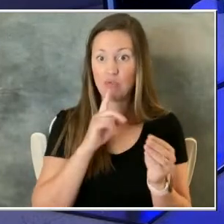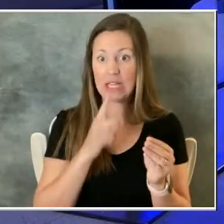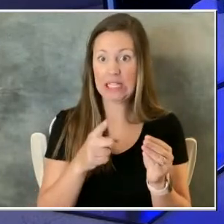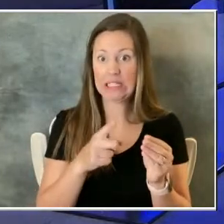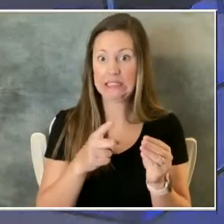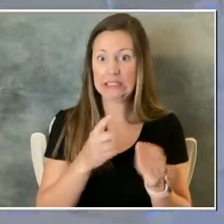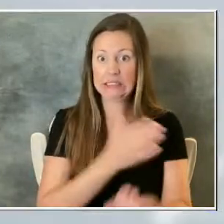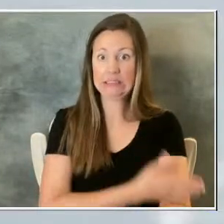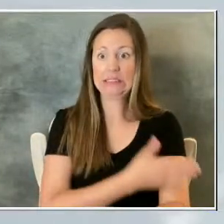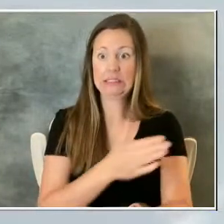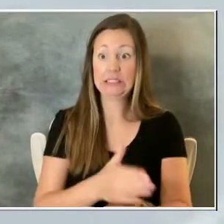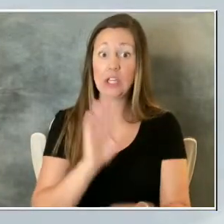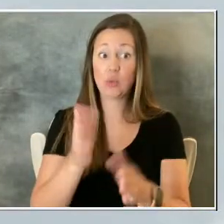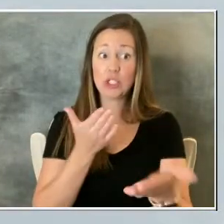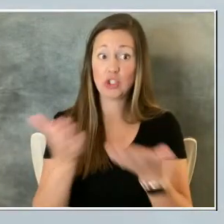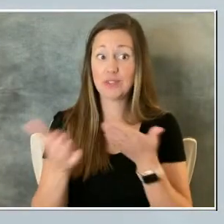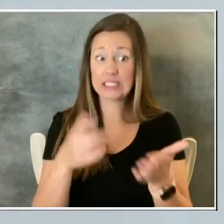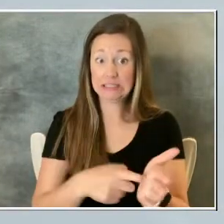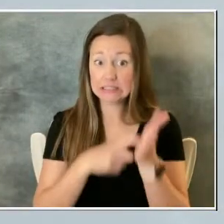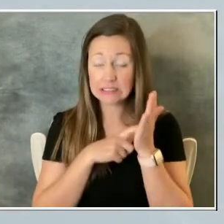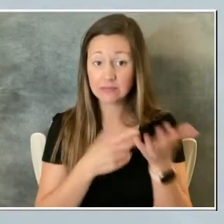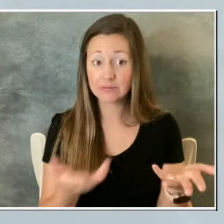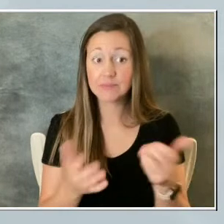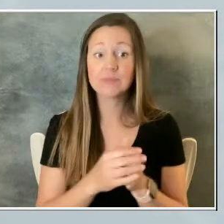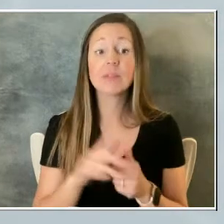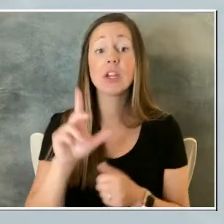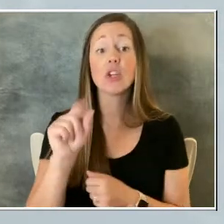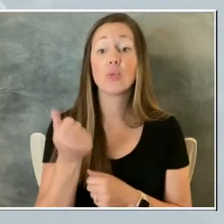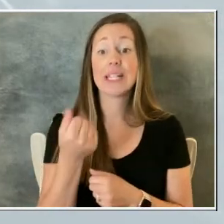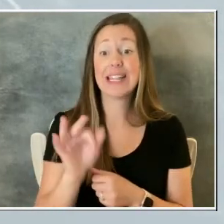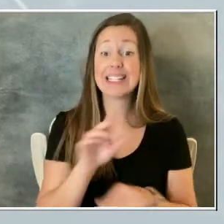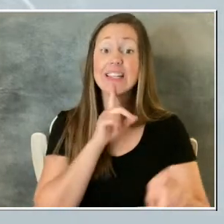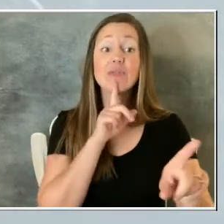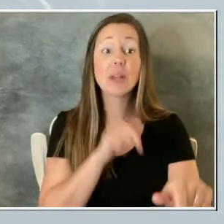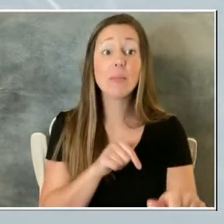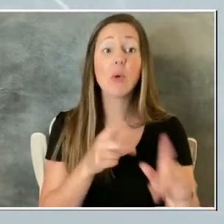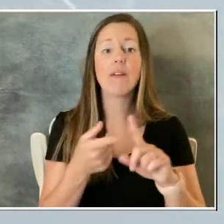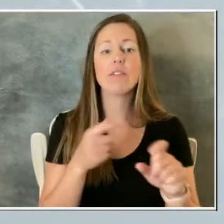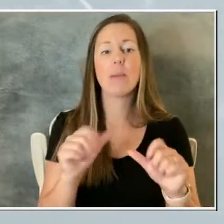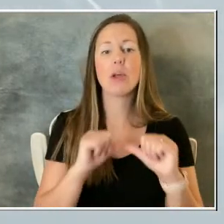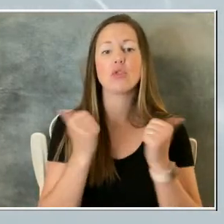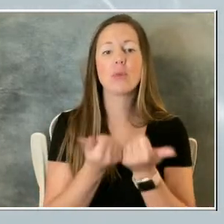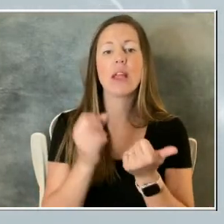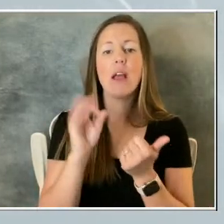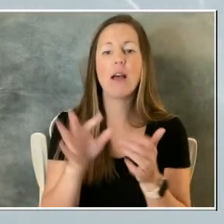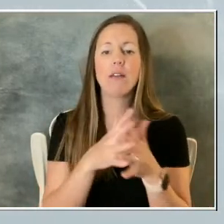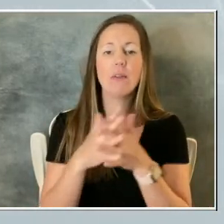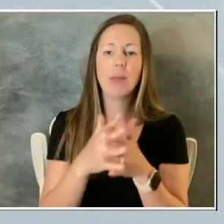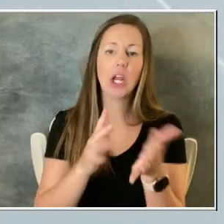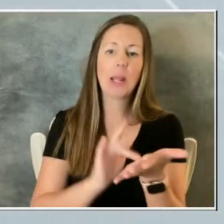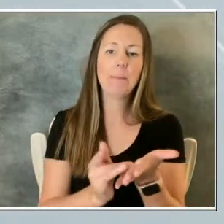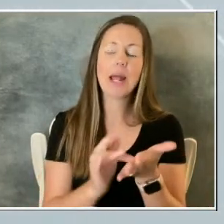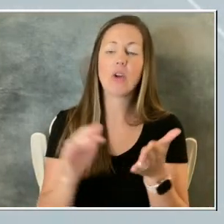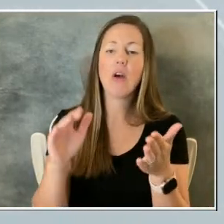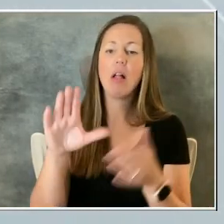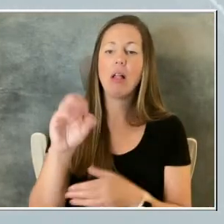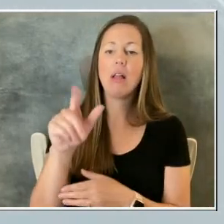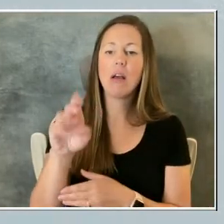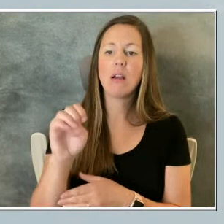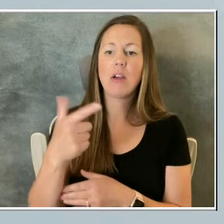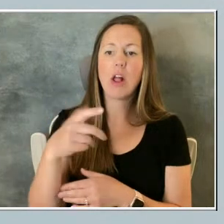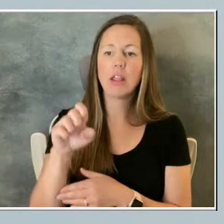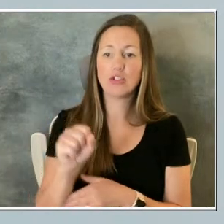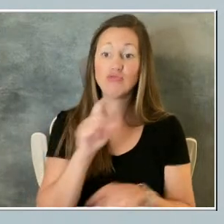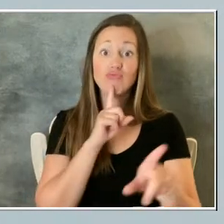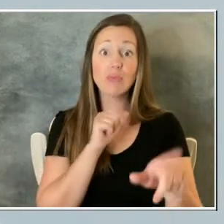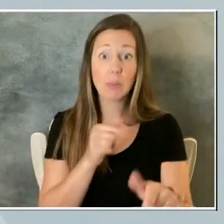high in demand. In fact, in 2019, reports from the Association of American Medical Colleagues colleges found that in the state of